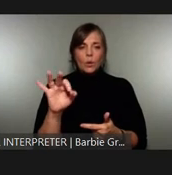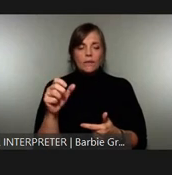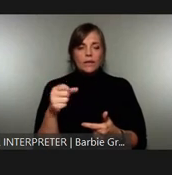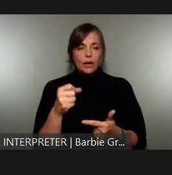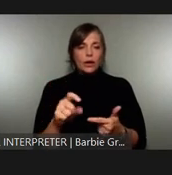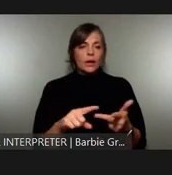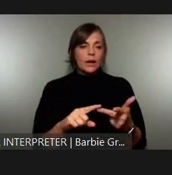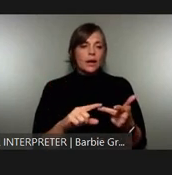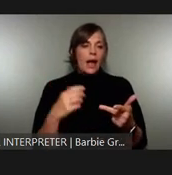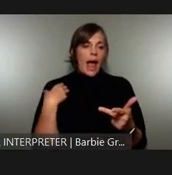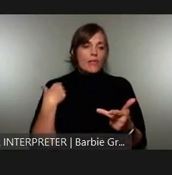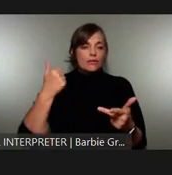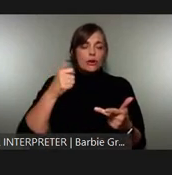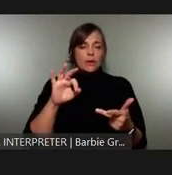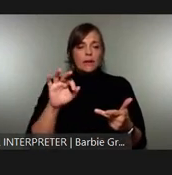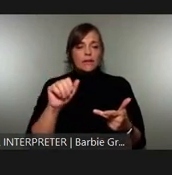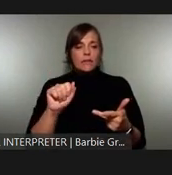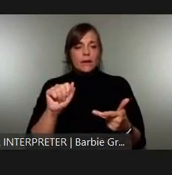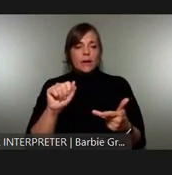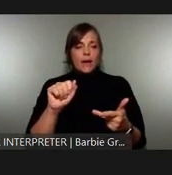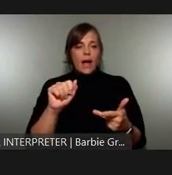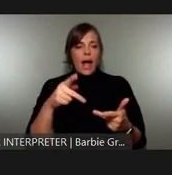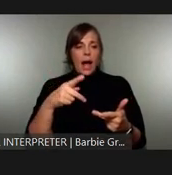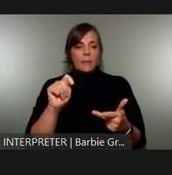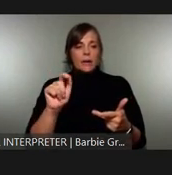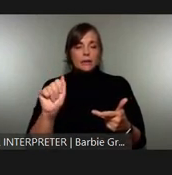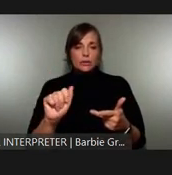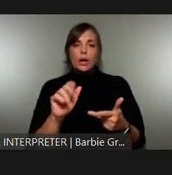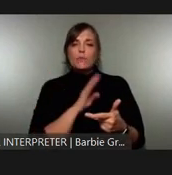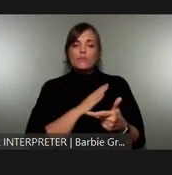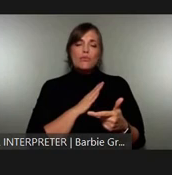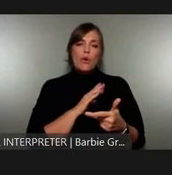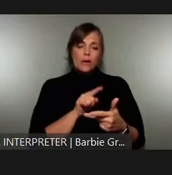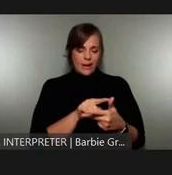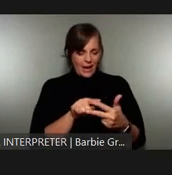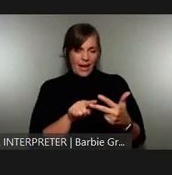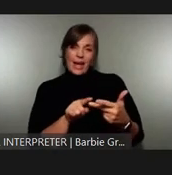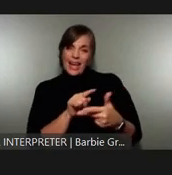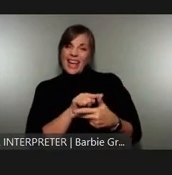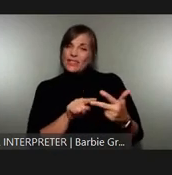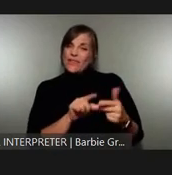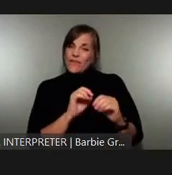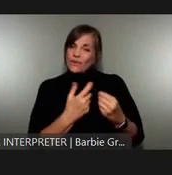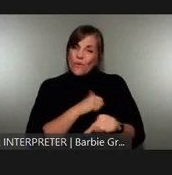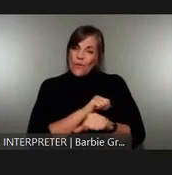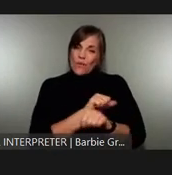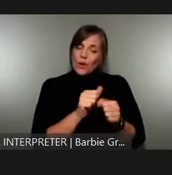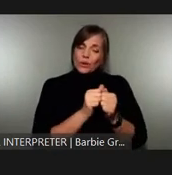APTA. And the chairman of the APTA board, working with each of these organizations along this lens